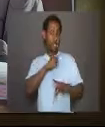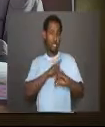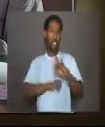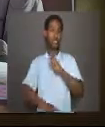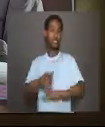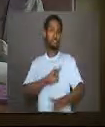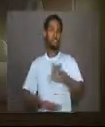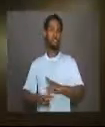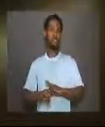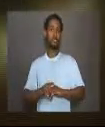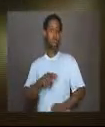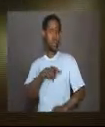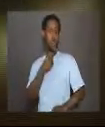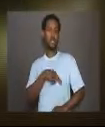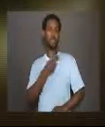or religion.